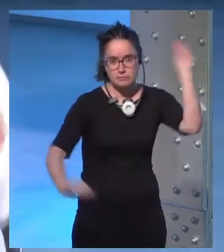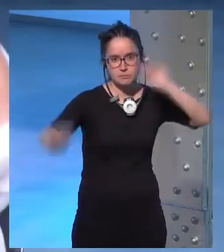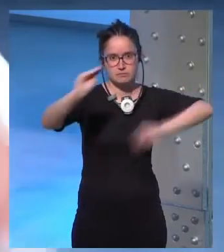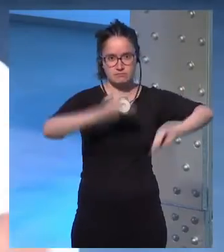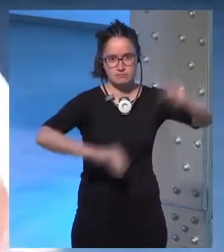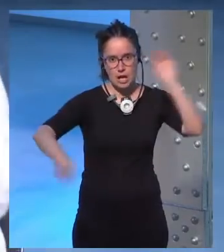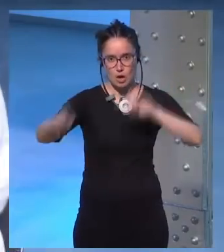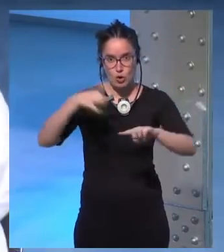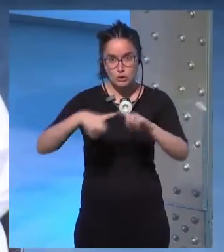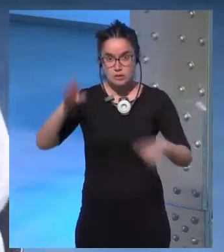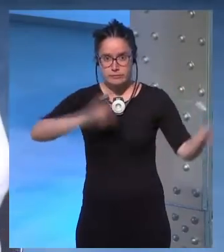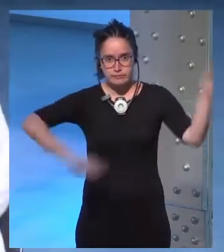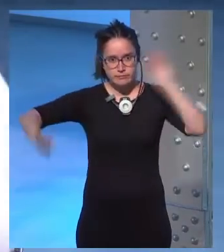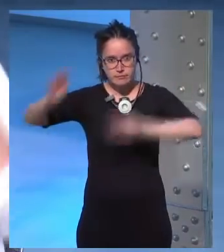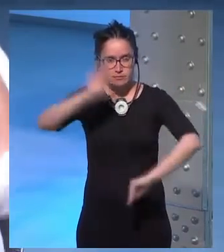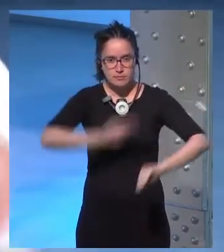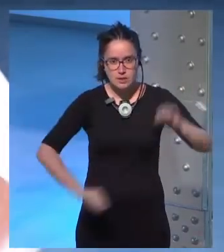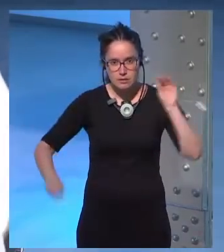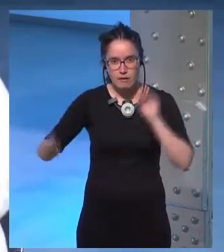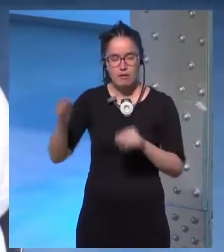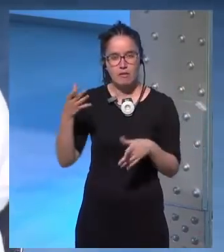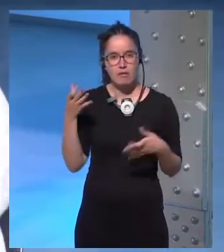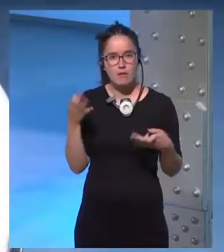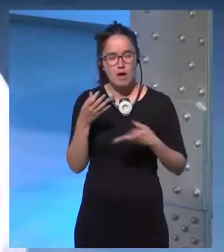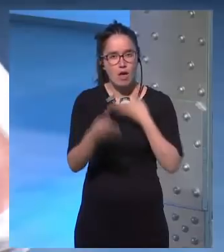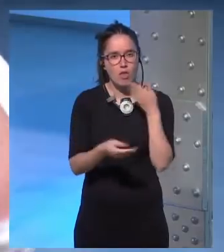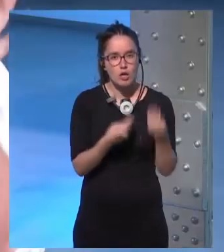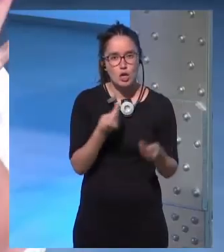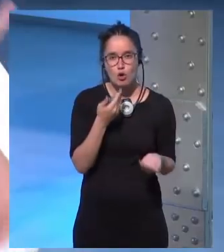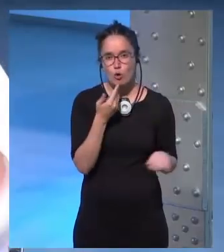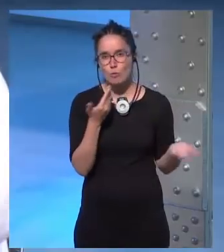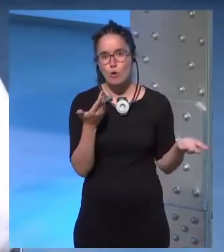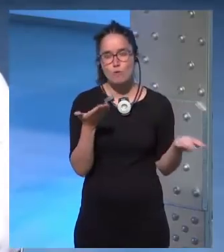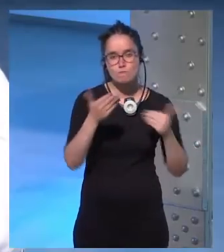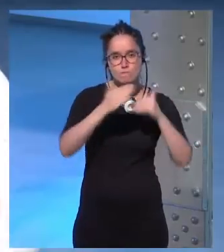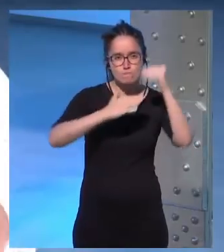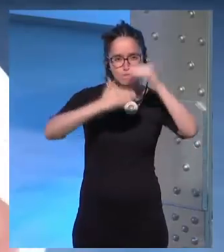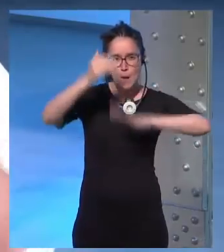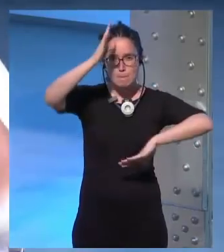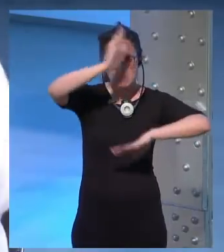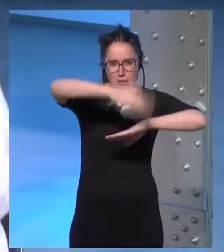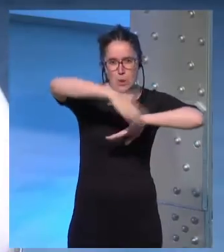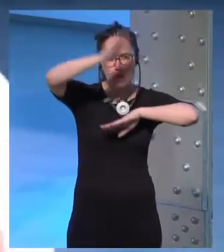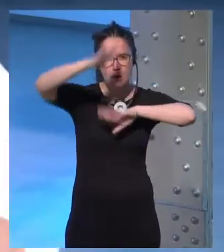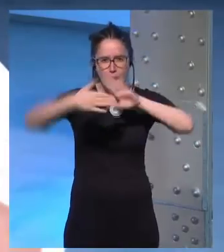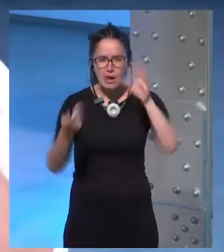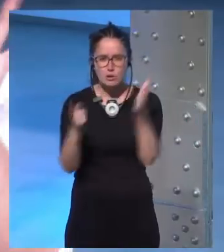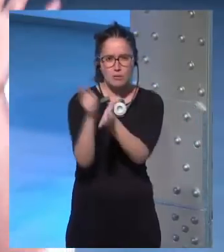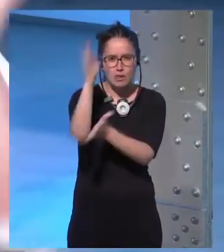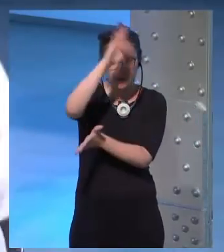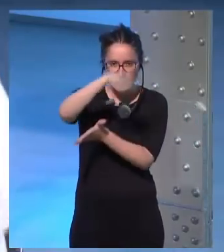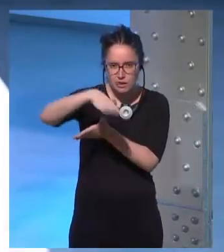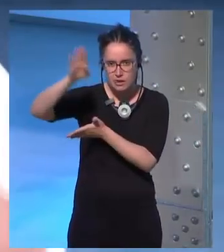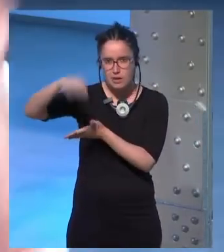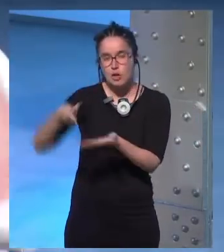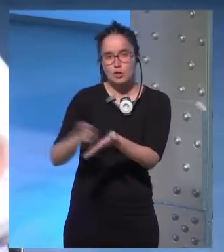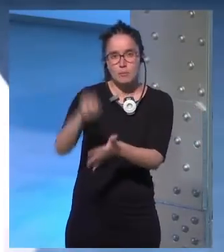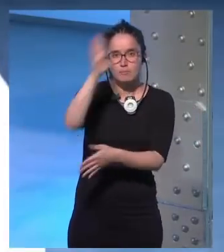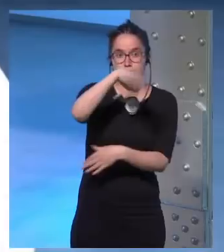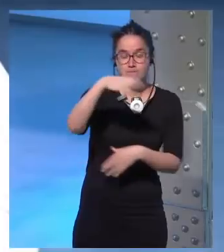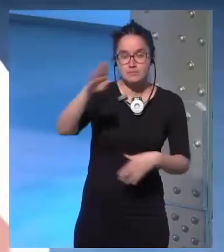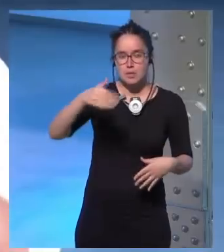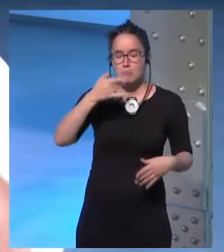and agency, and you do another pass. And it's like a painting. You know, with painting, oil painting, you do an underpainting, then you do the